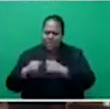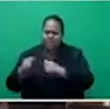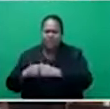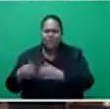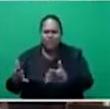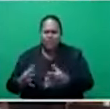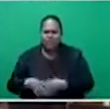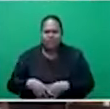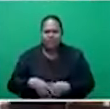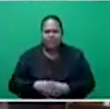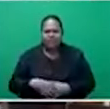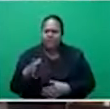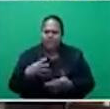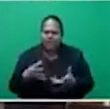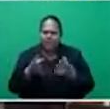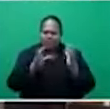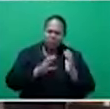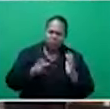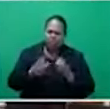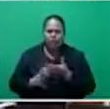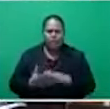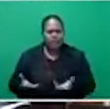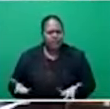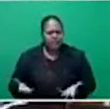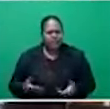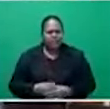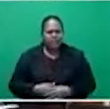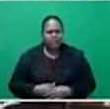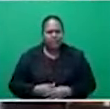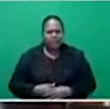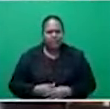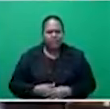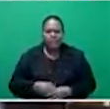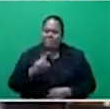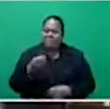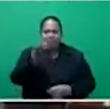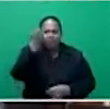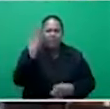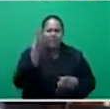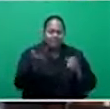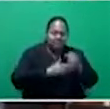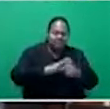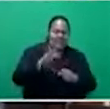black-birded community. She forgets very conveniently these people. Mr. Speaker, sir.